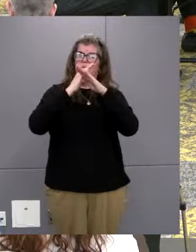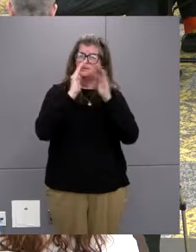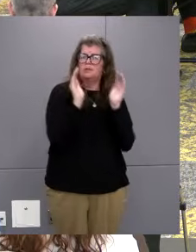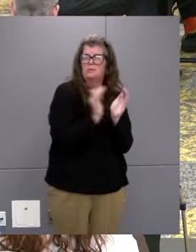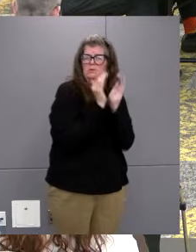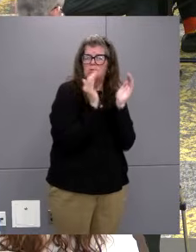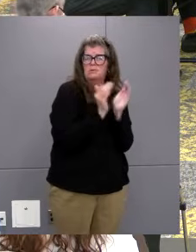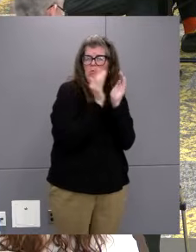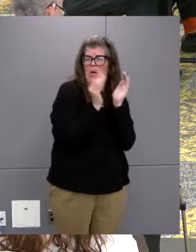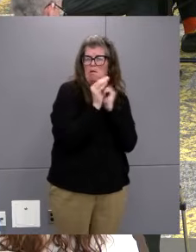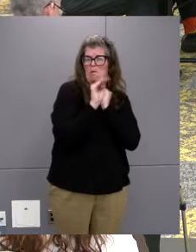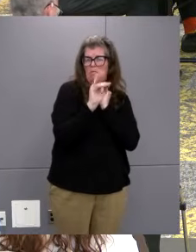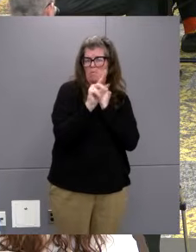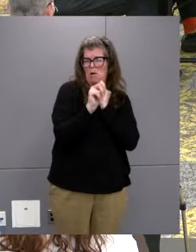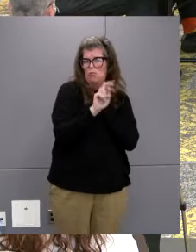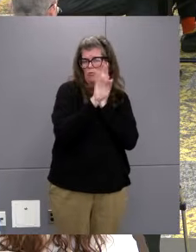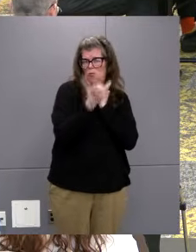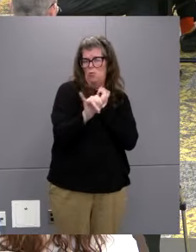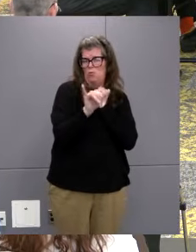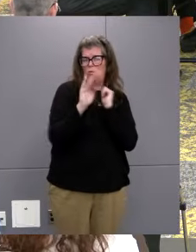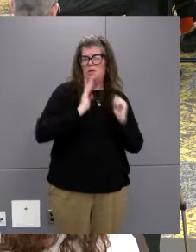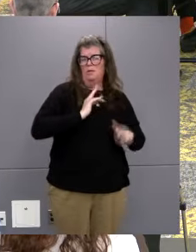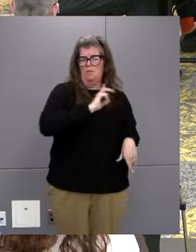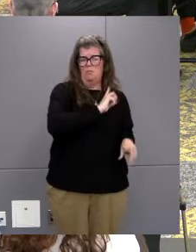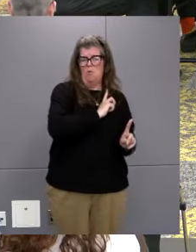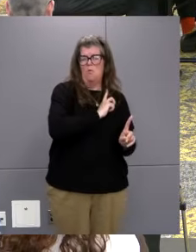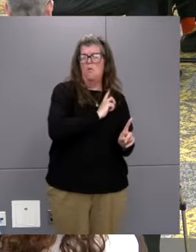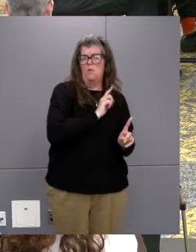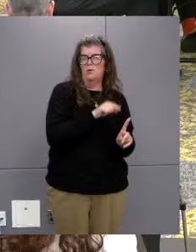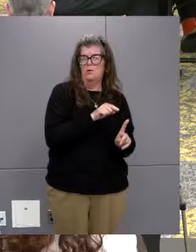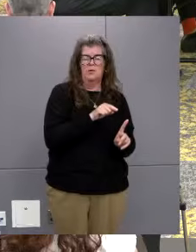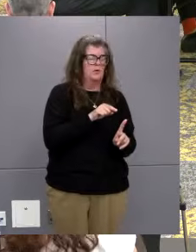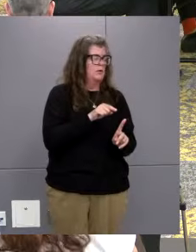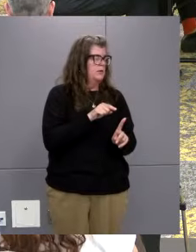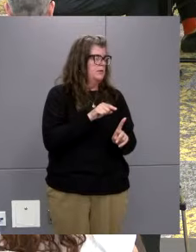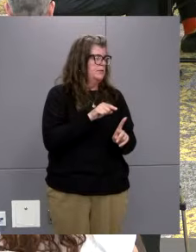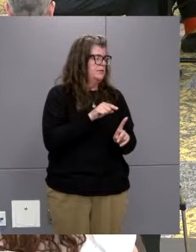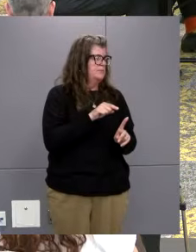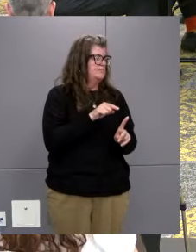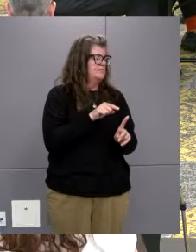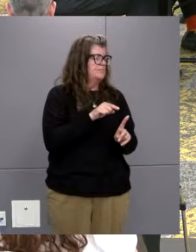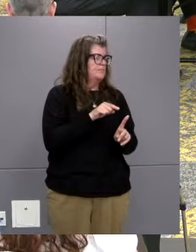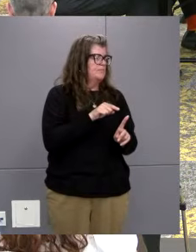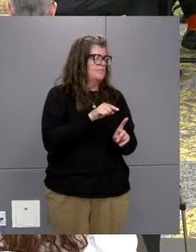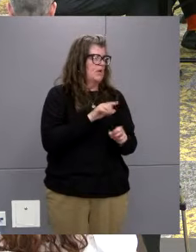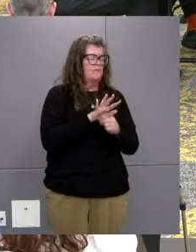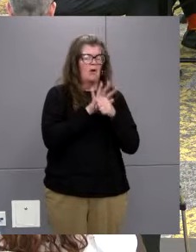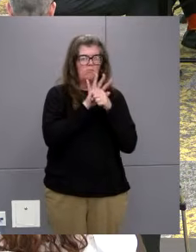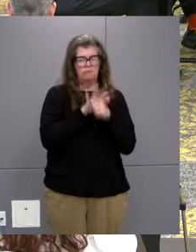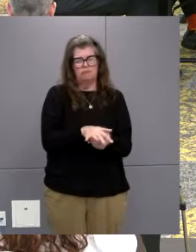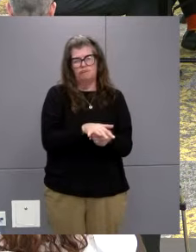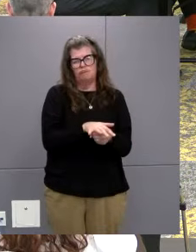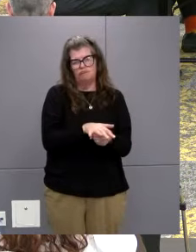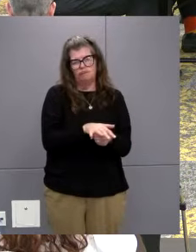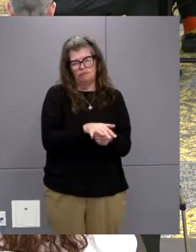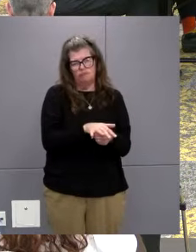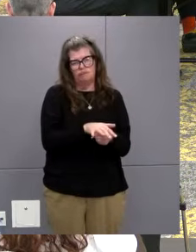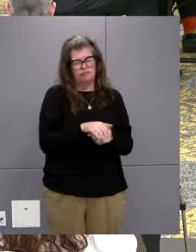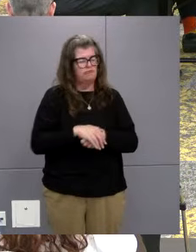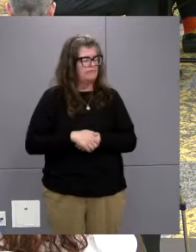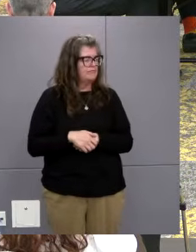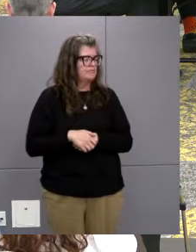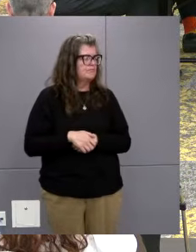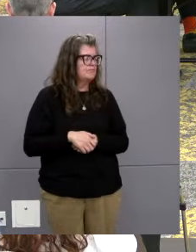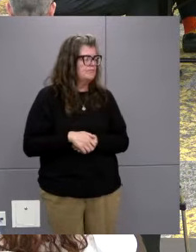smaller minority of the board from what you call in law oppression by the majority.